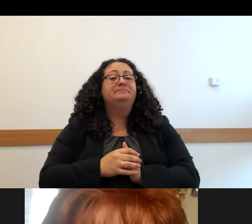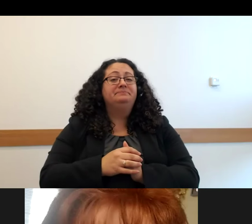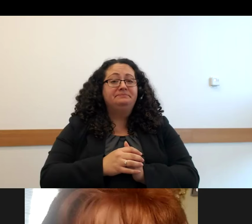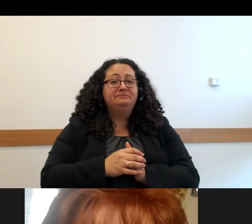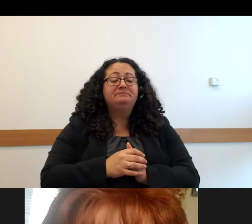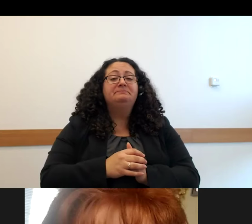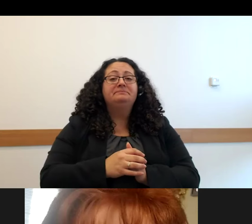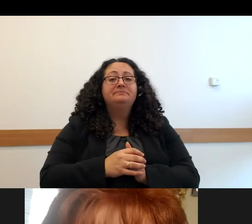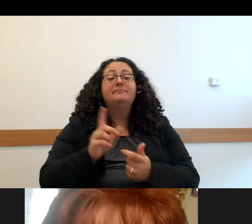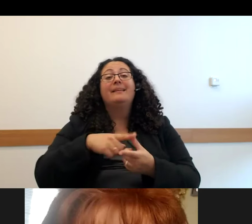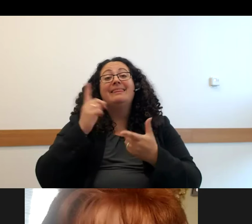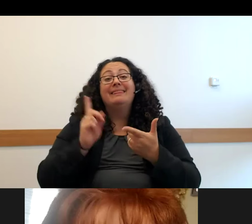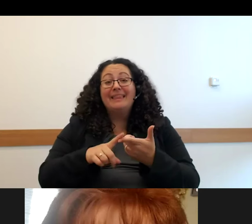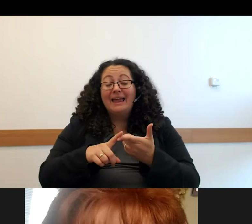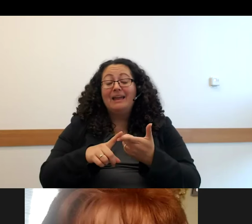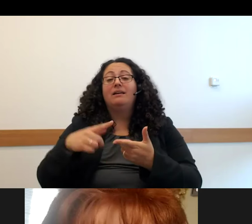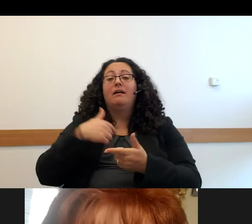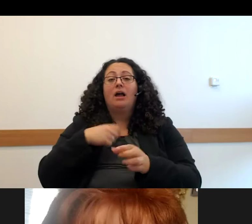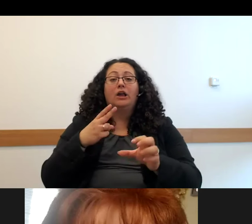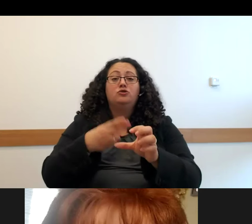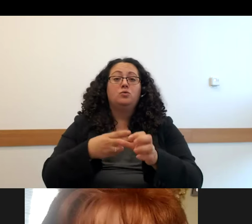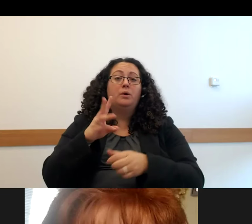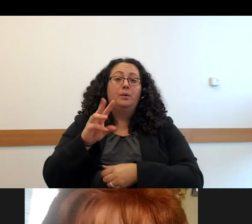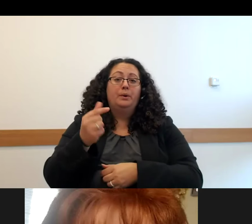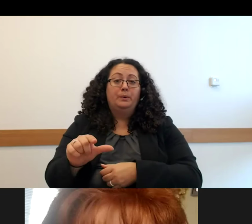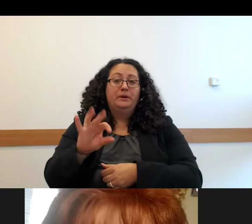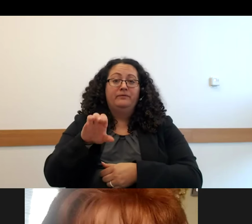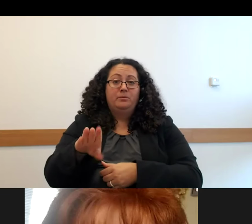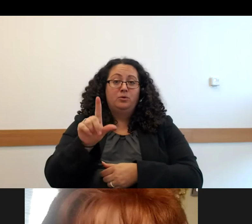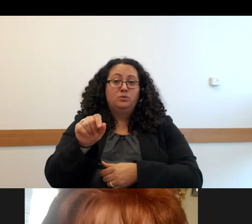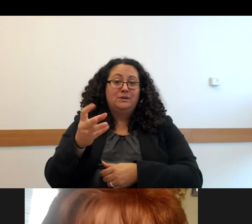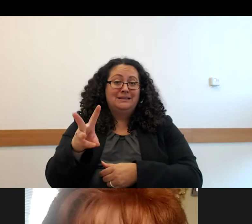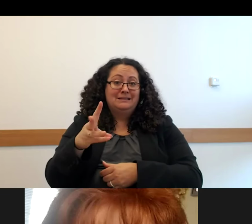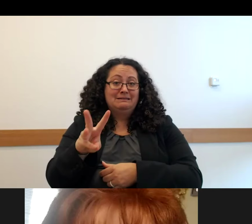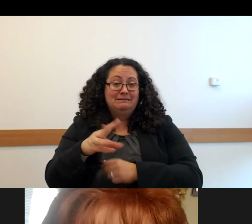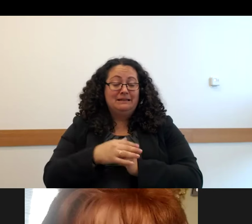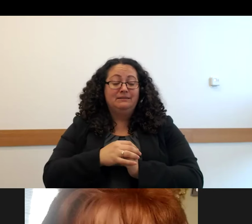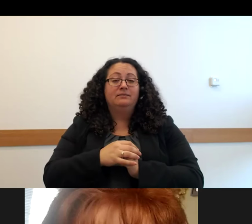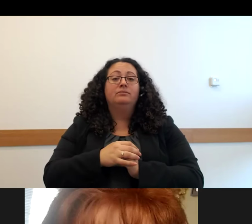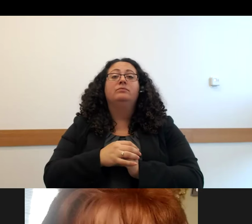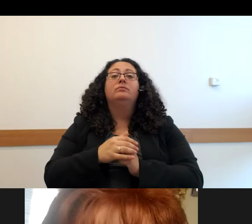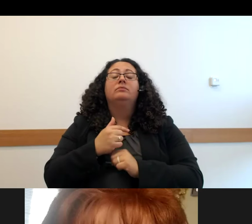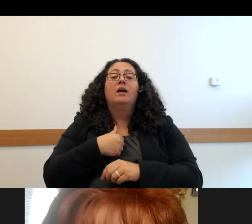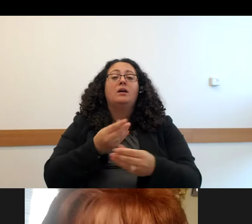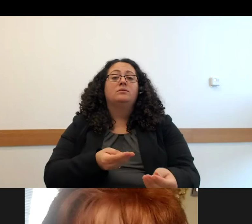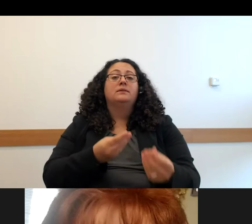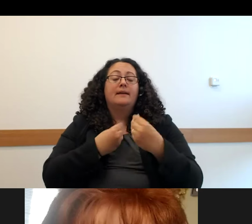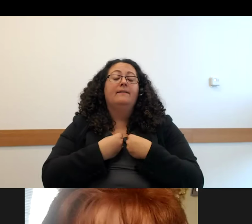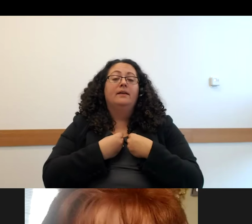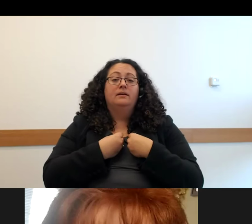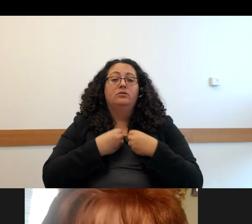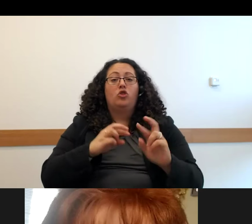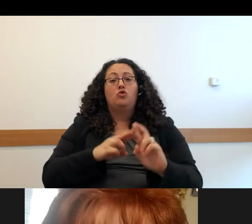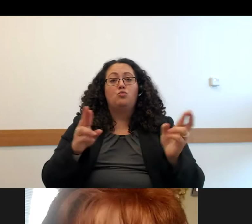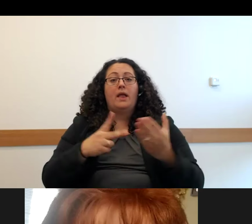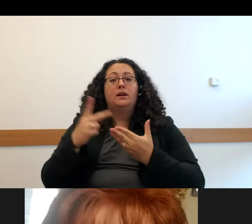And then when I did join Walgreens in February of 2016, I got handed the the Ready